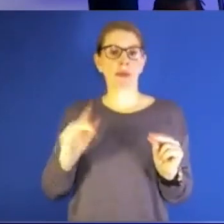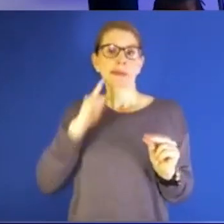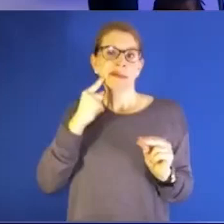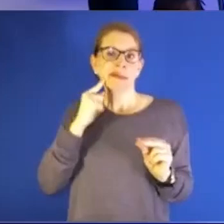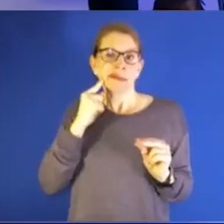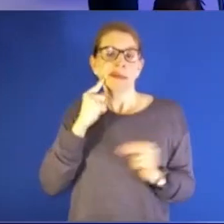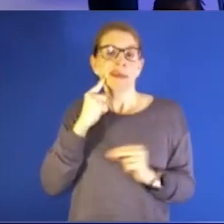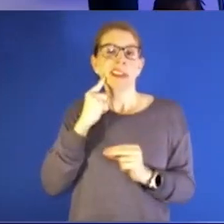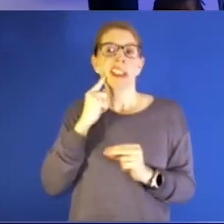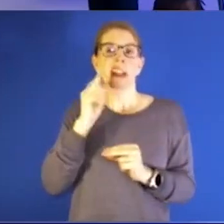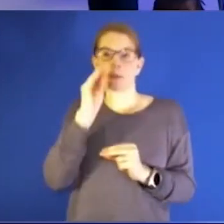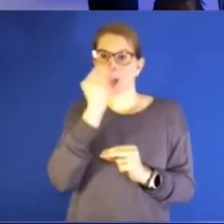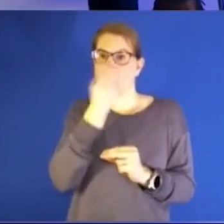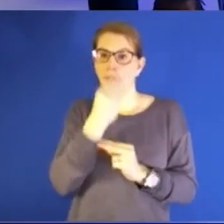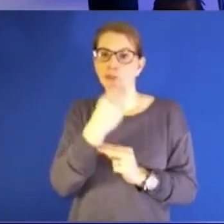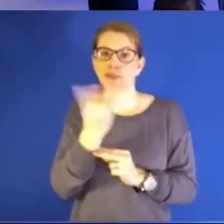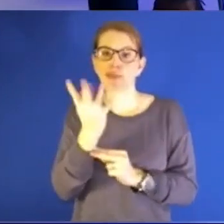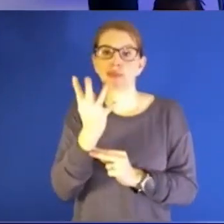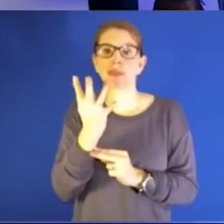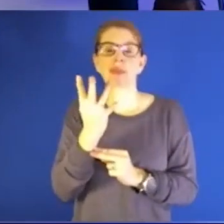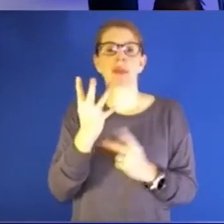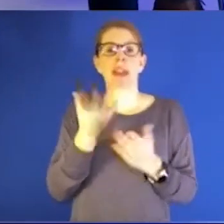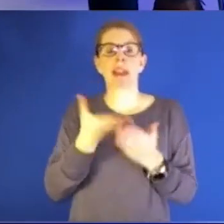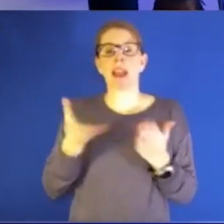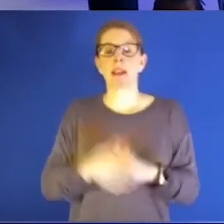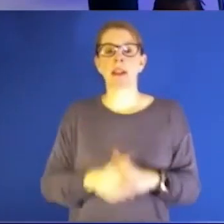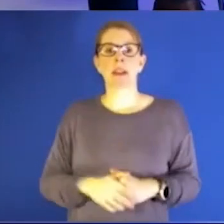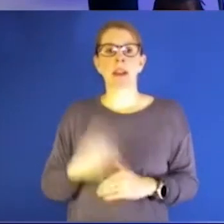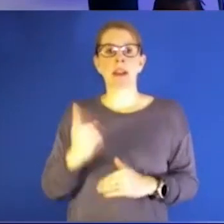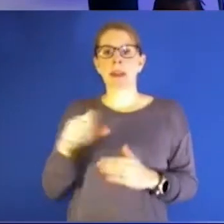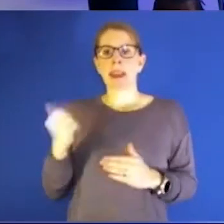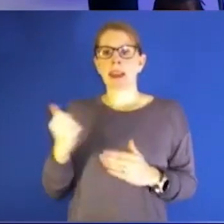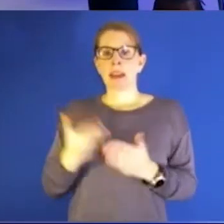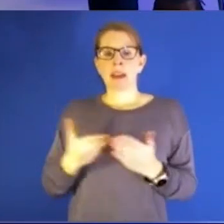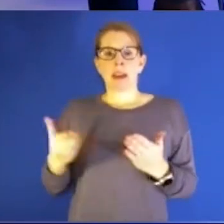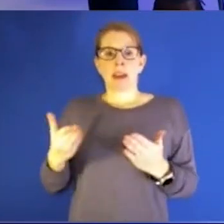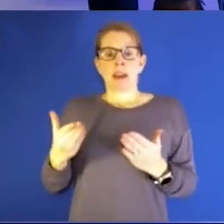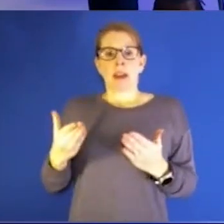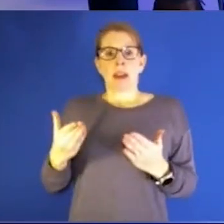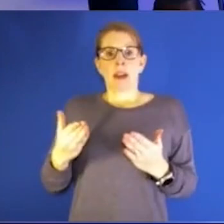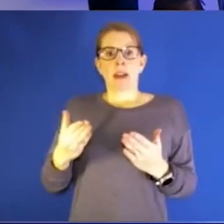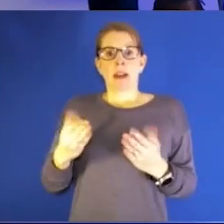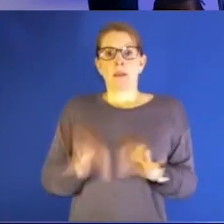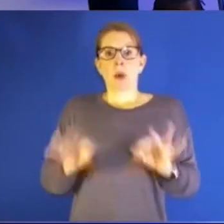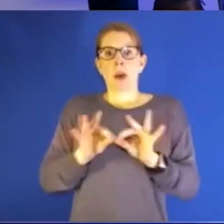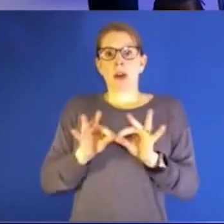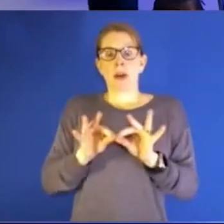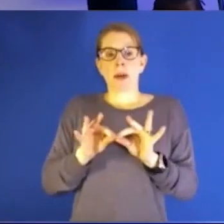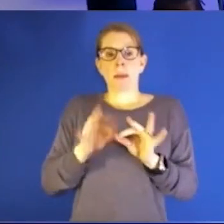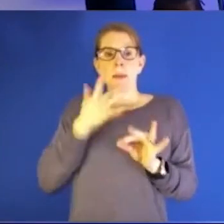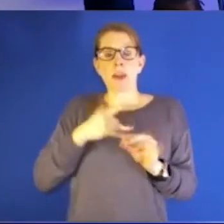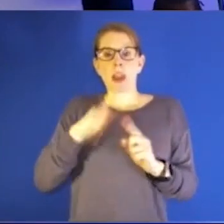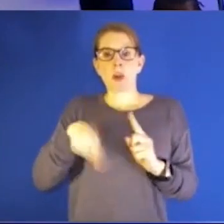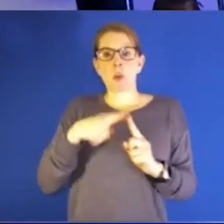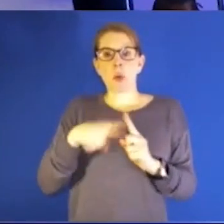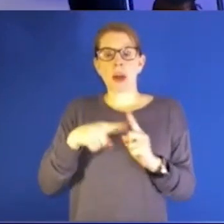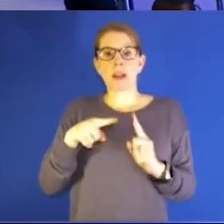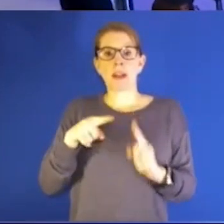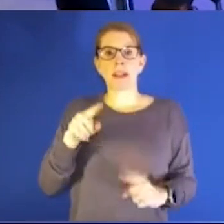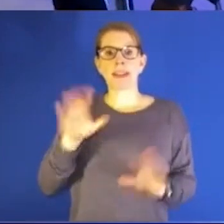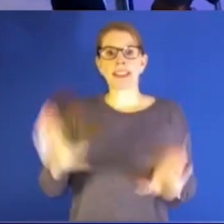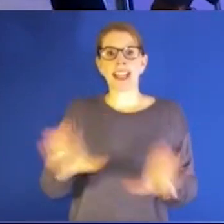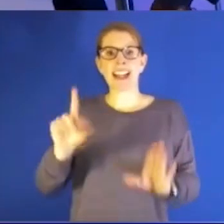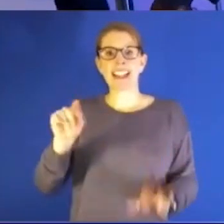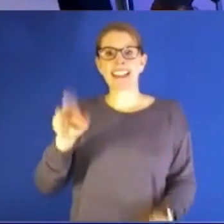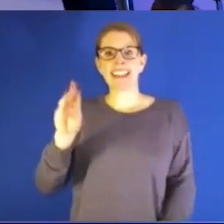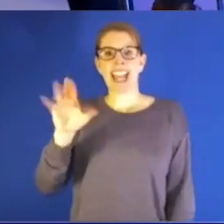thing. just time. It's Take good a moment. stuff. And there's somebody else in our health system that has a big birthday Sunday. Tammy Peterman, the president of our Tammy Peterman. campus. Oh,